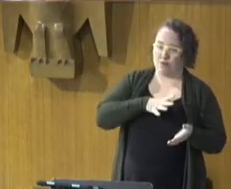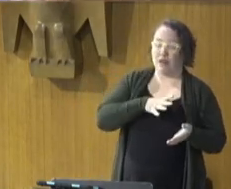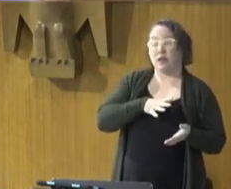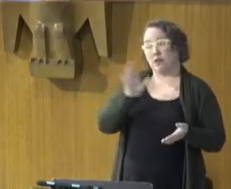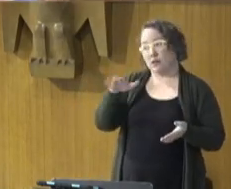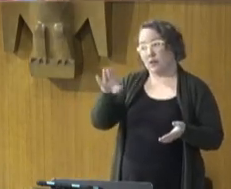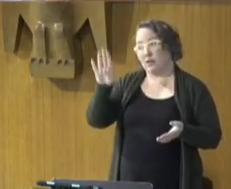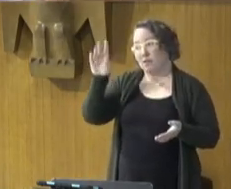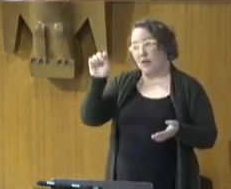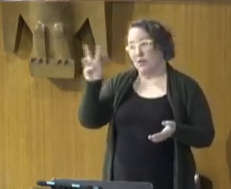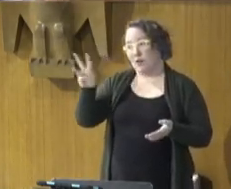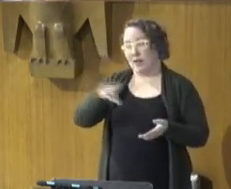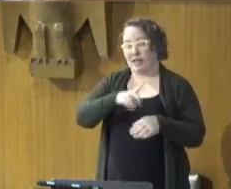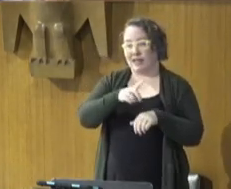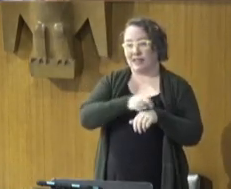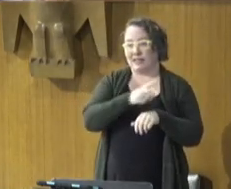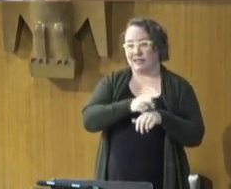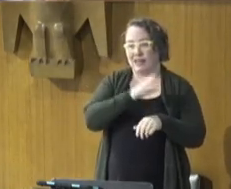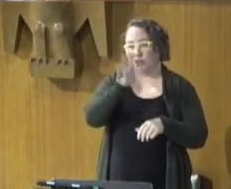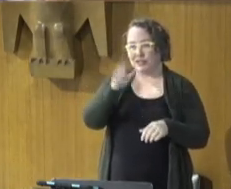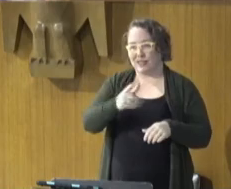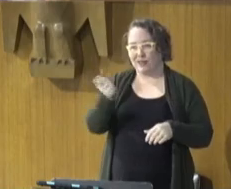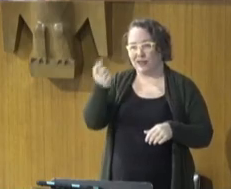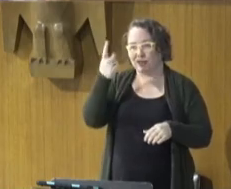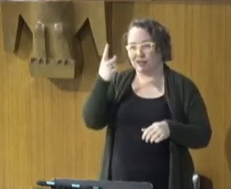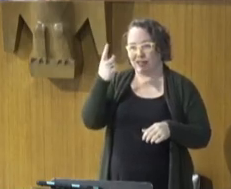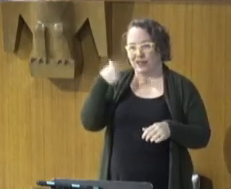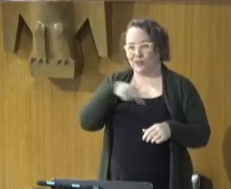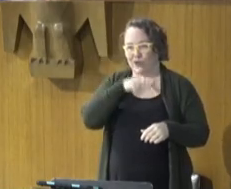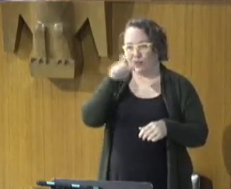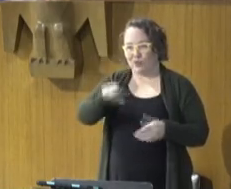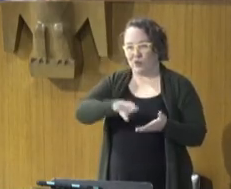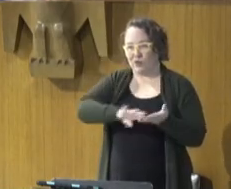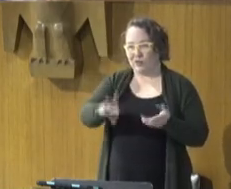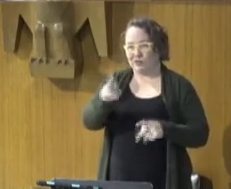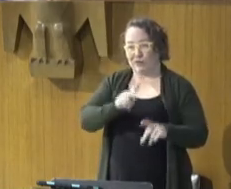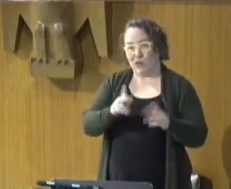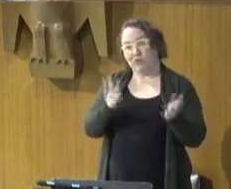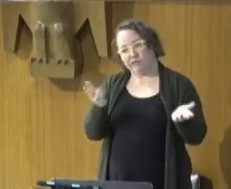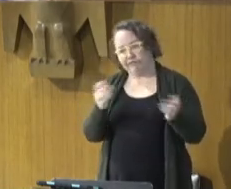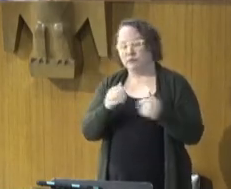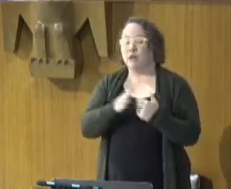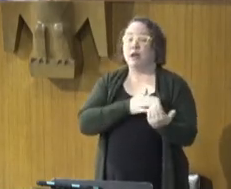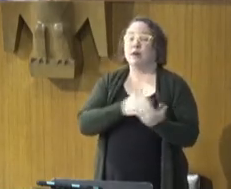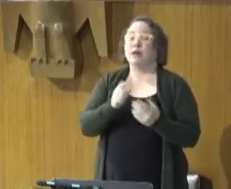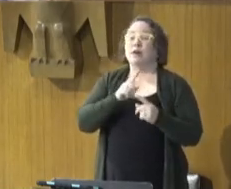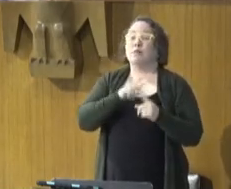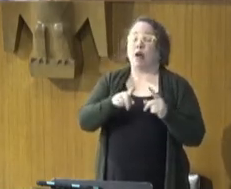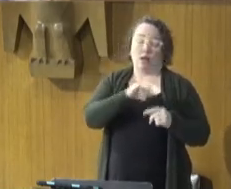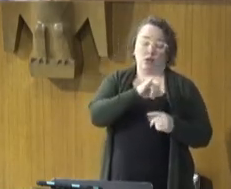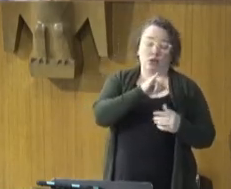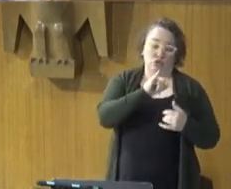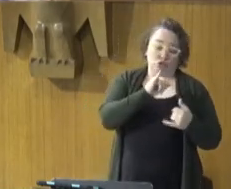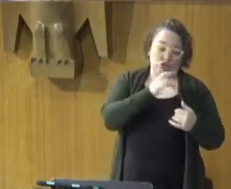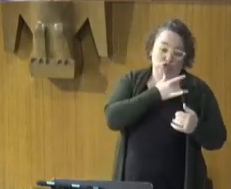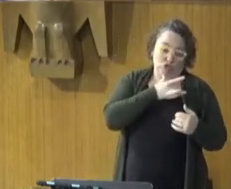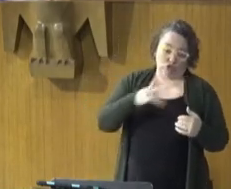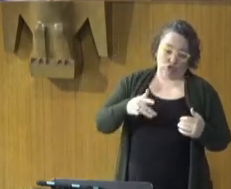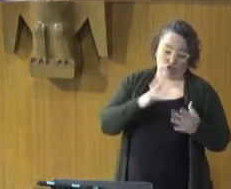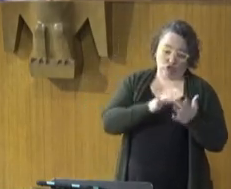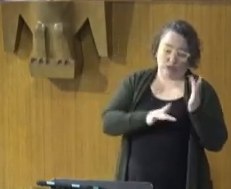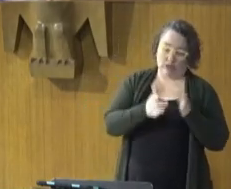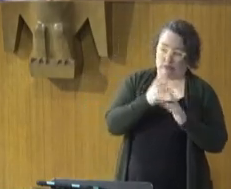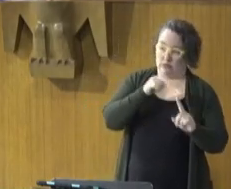move, by the way, they never get it. Well, this is the perfect opportunity for Jesus to proclaim to the disciples,